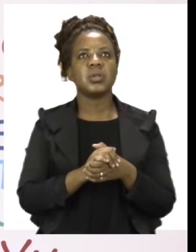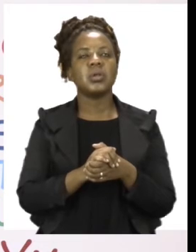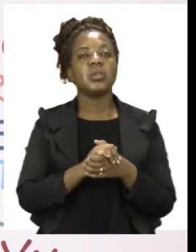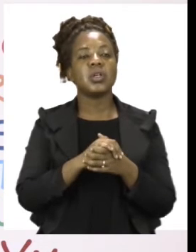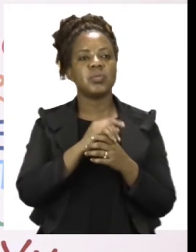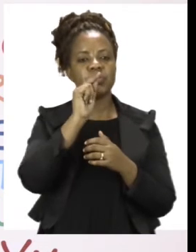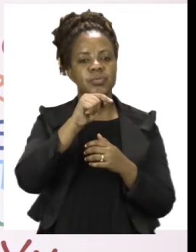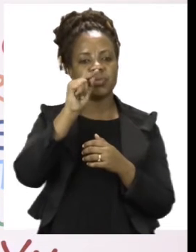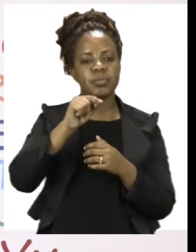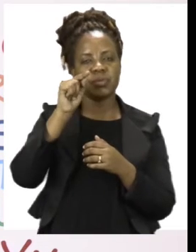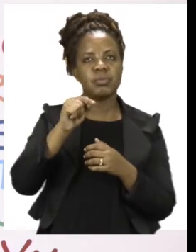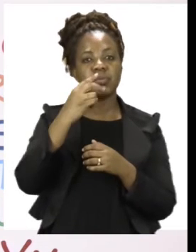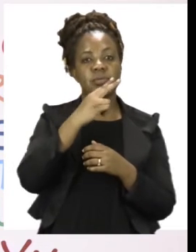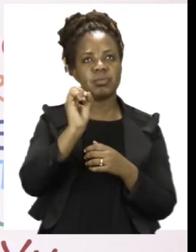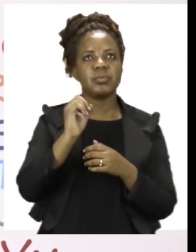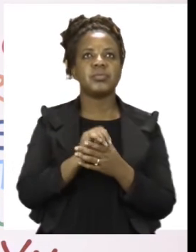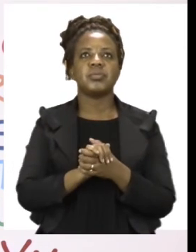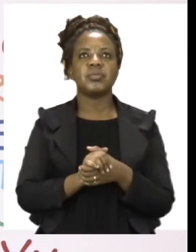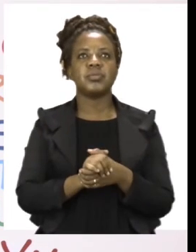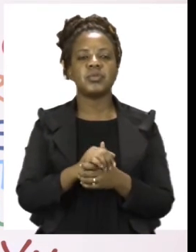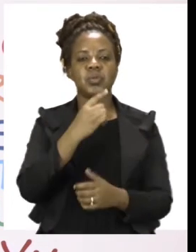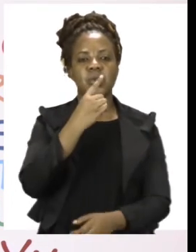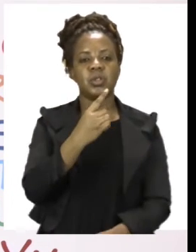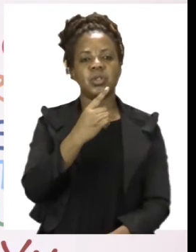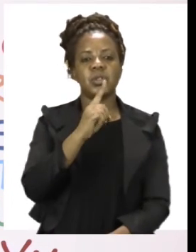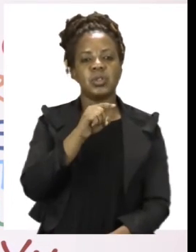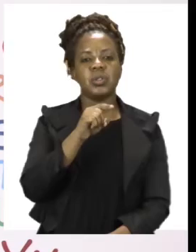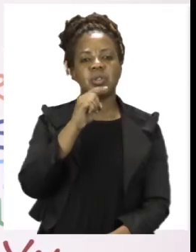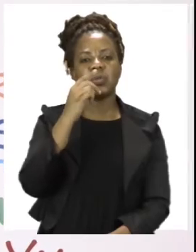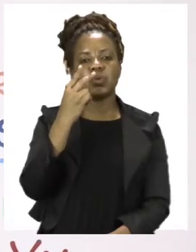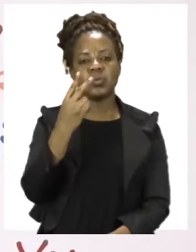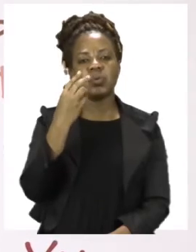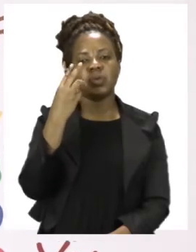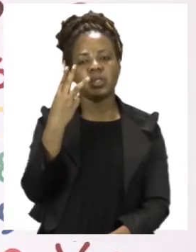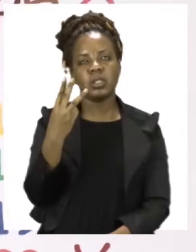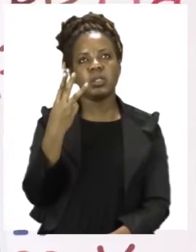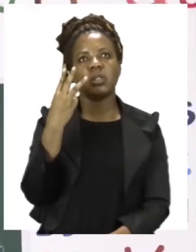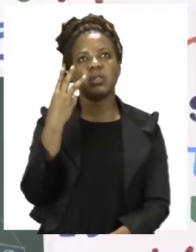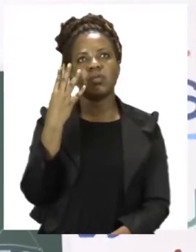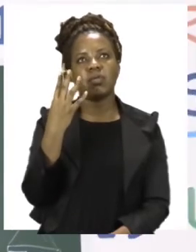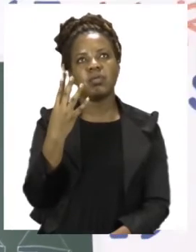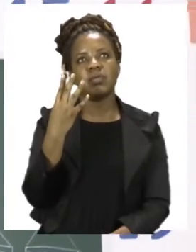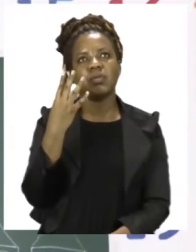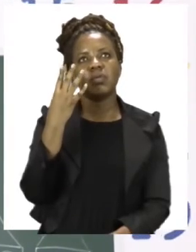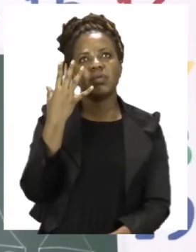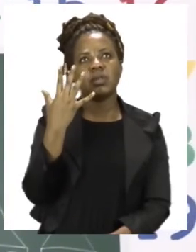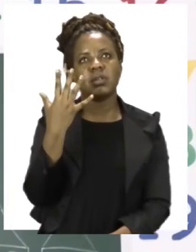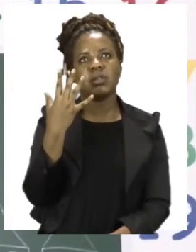say 1, 2, 3, 4,